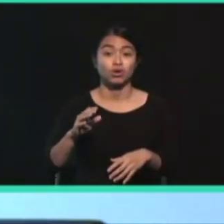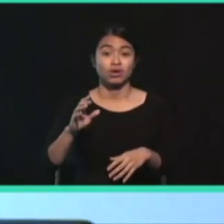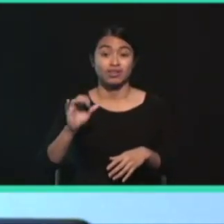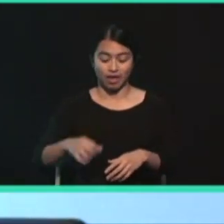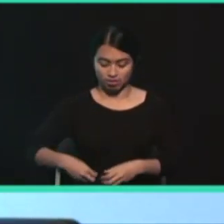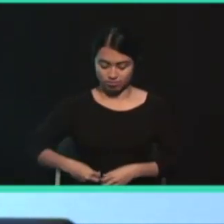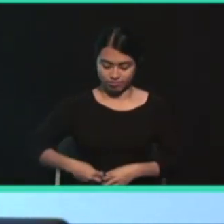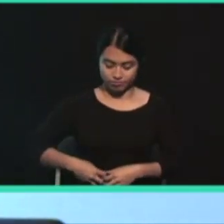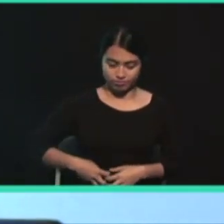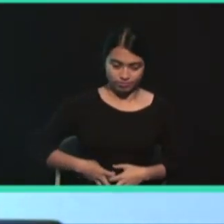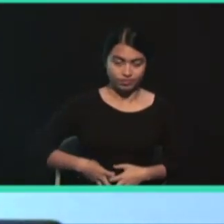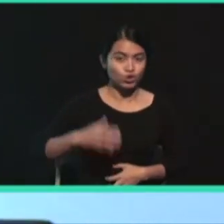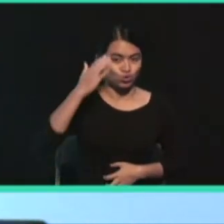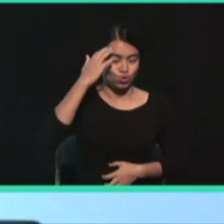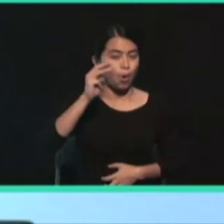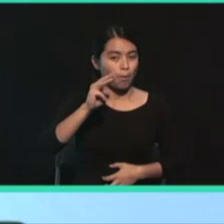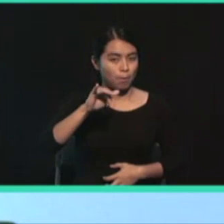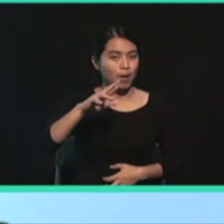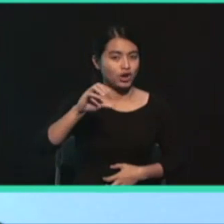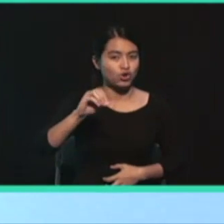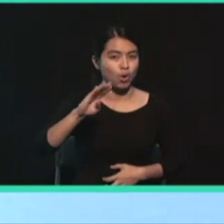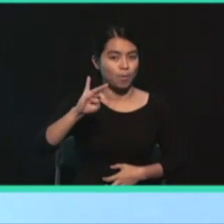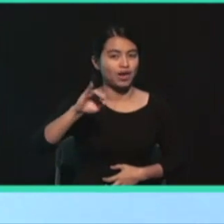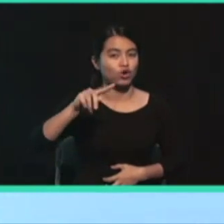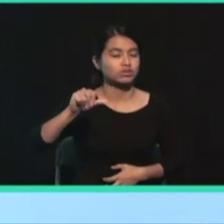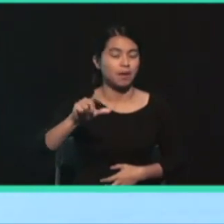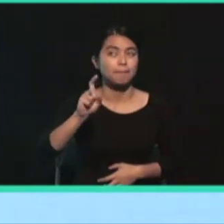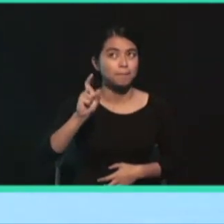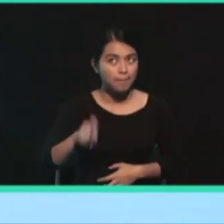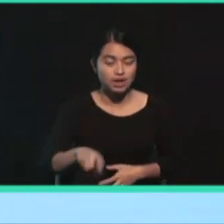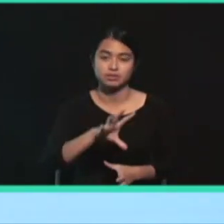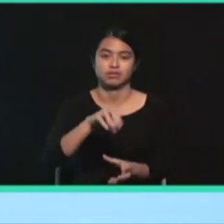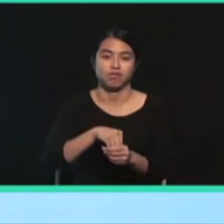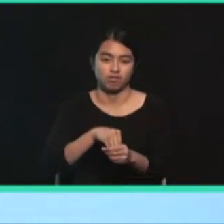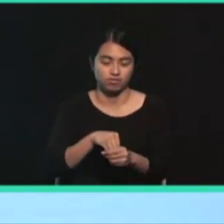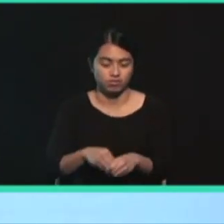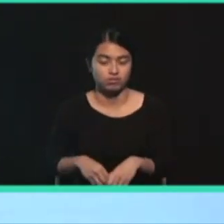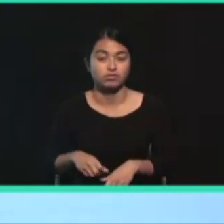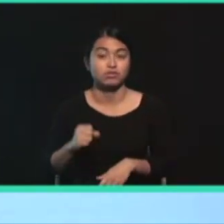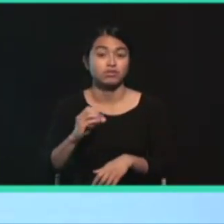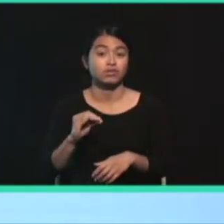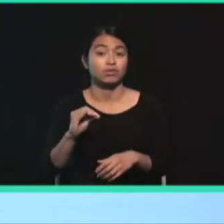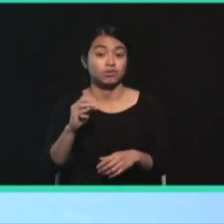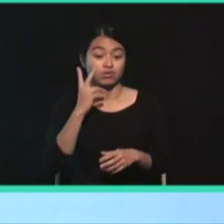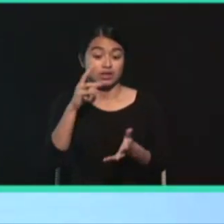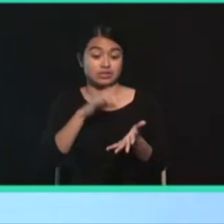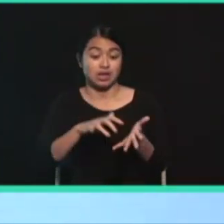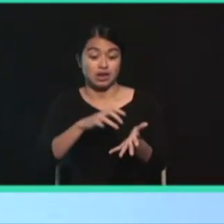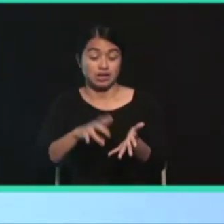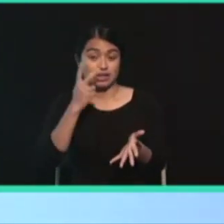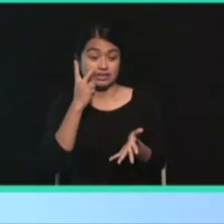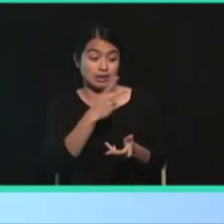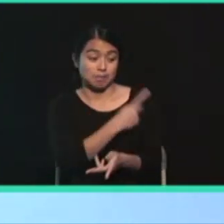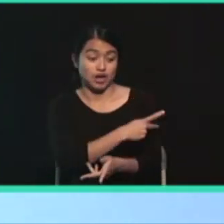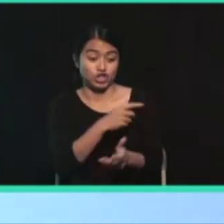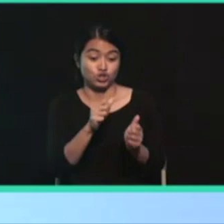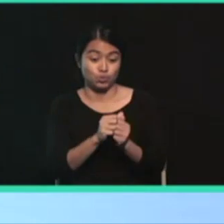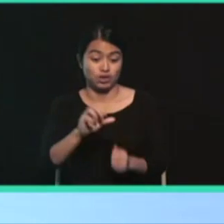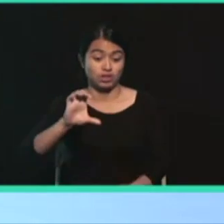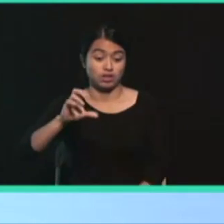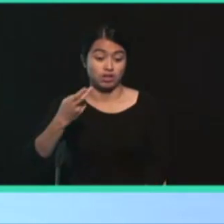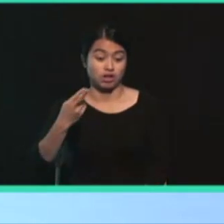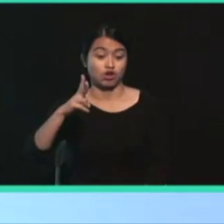be involved. And an indirect sign was shown in a very nice study. They looked at patients with Crohn's